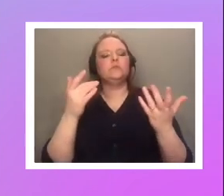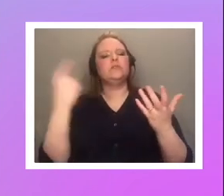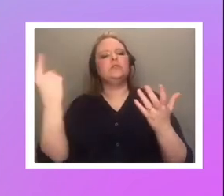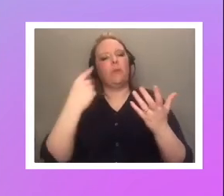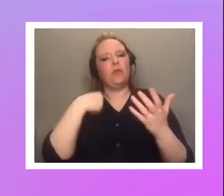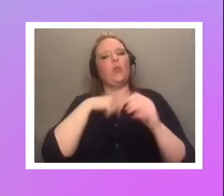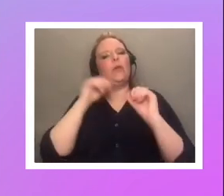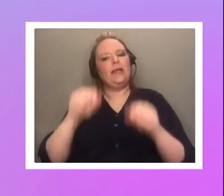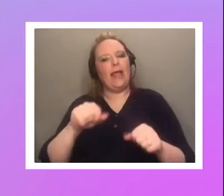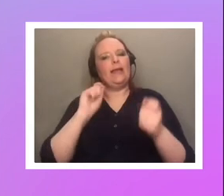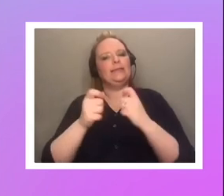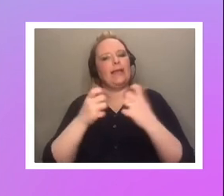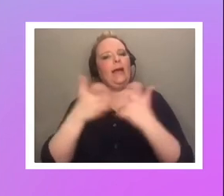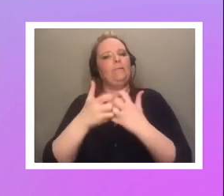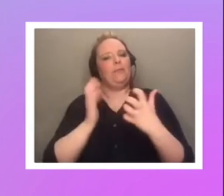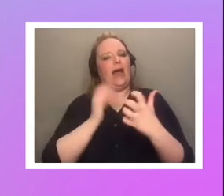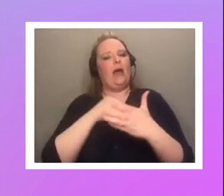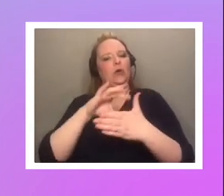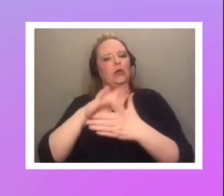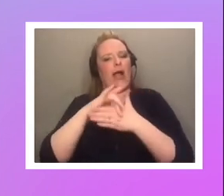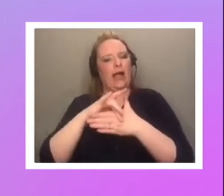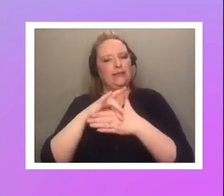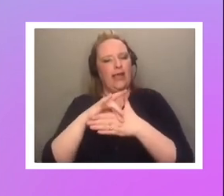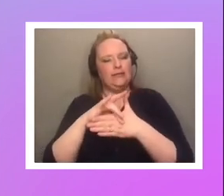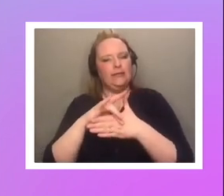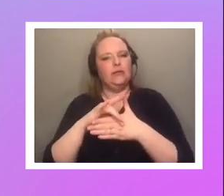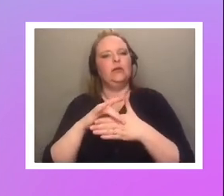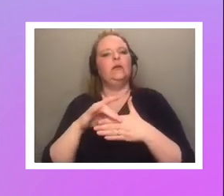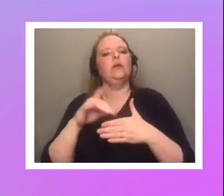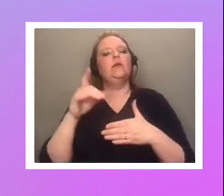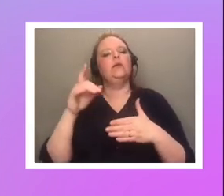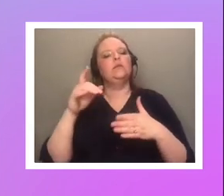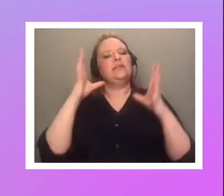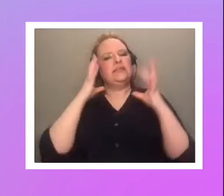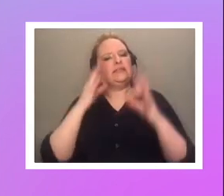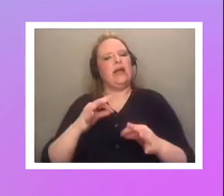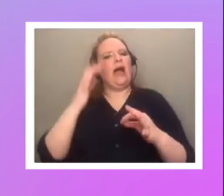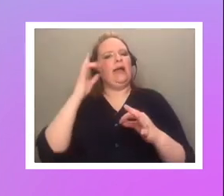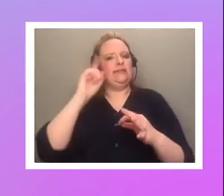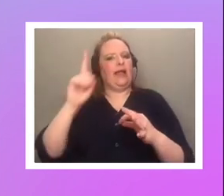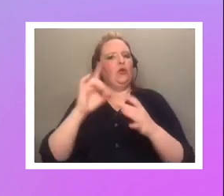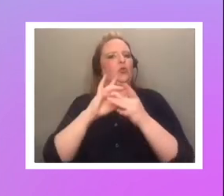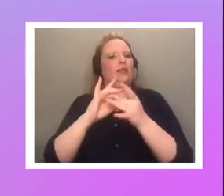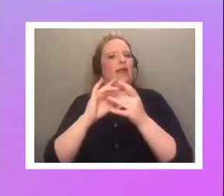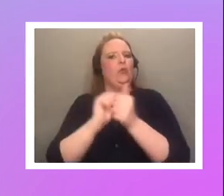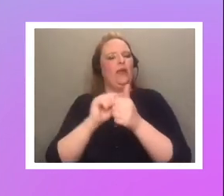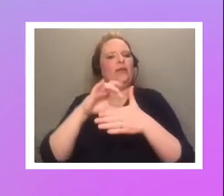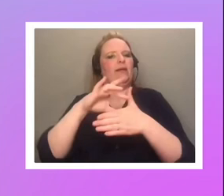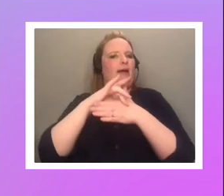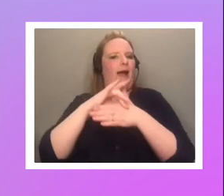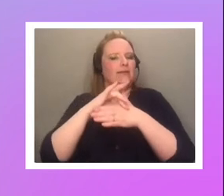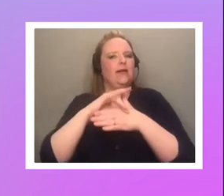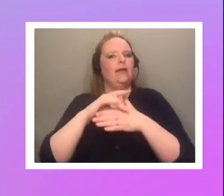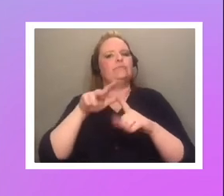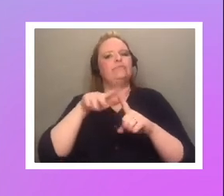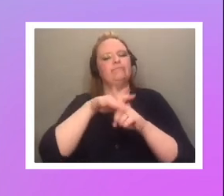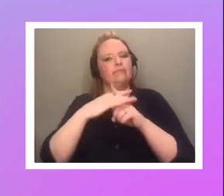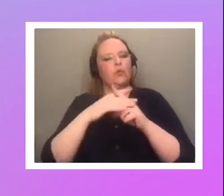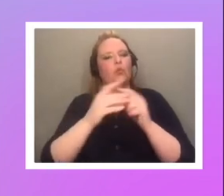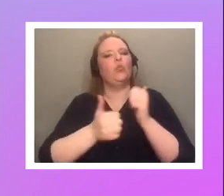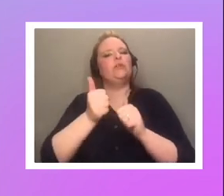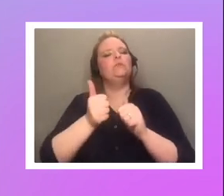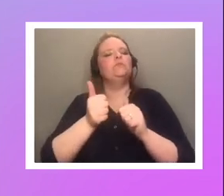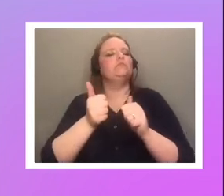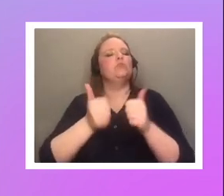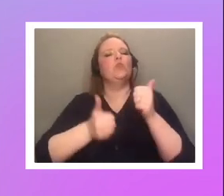can very much adapt to our content and make those intelligent choices around the context and what's most important there to preserve